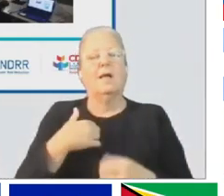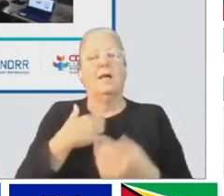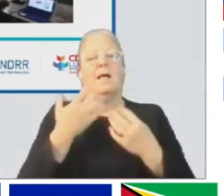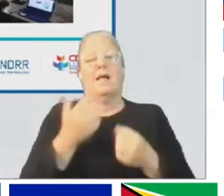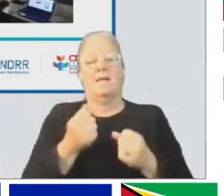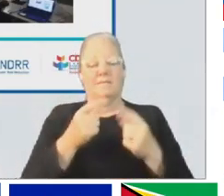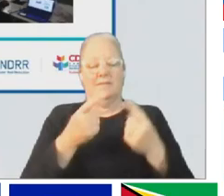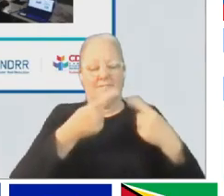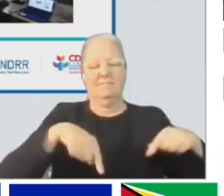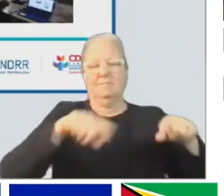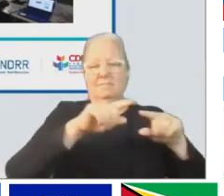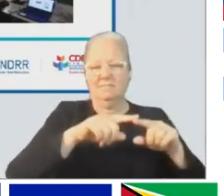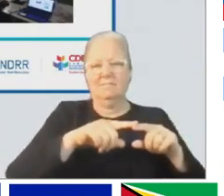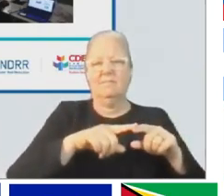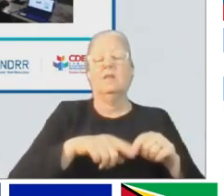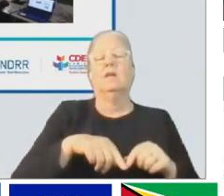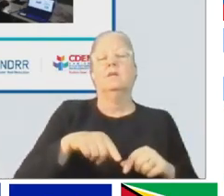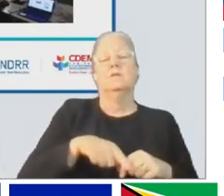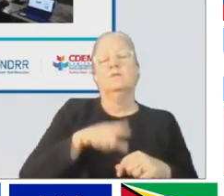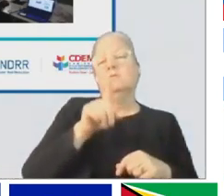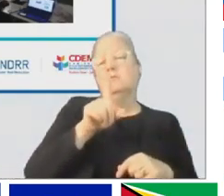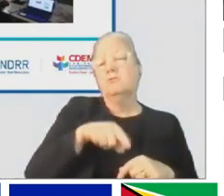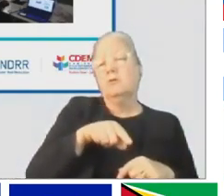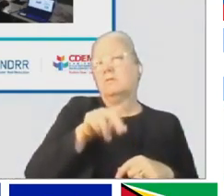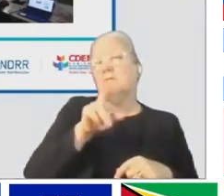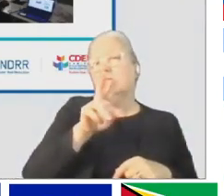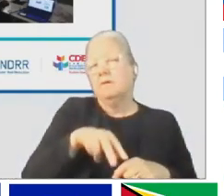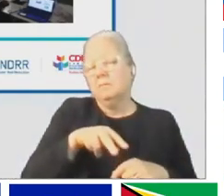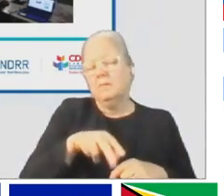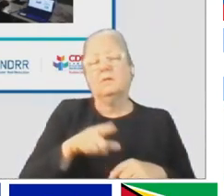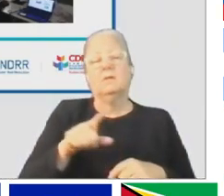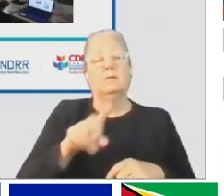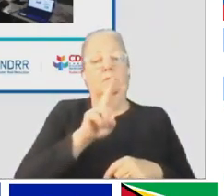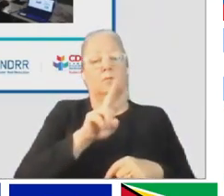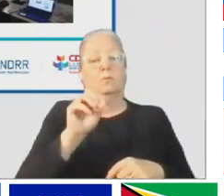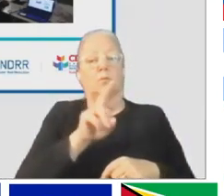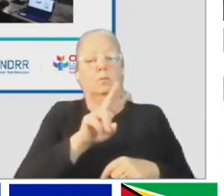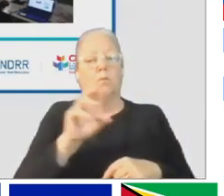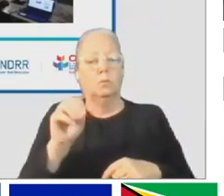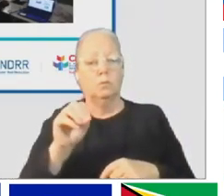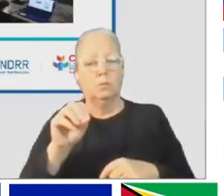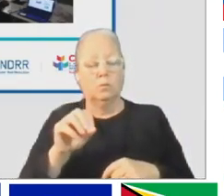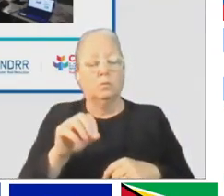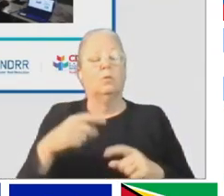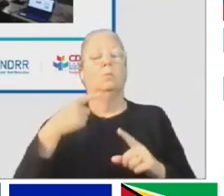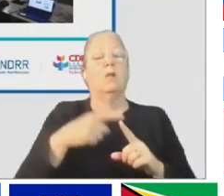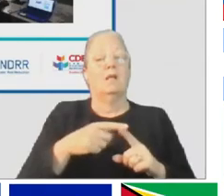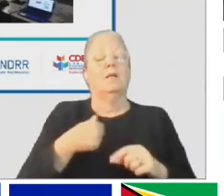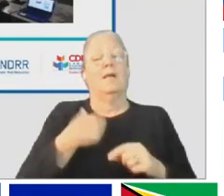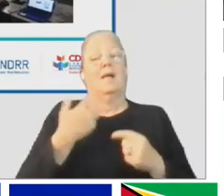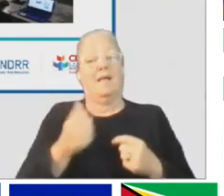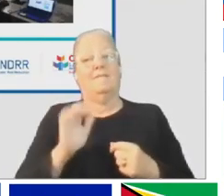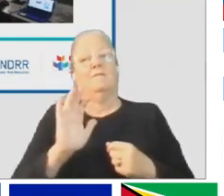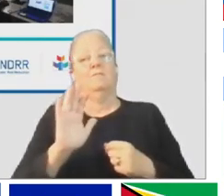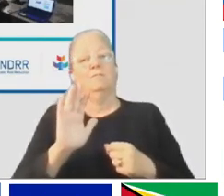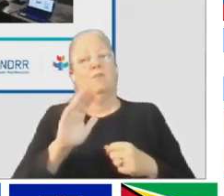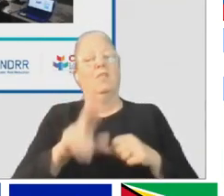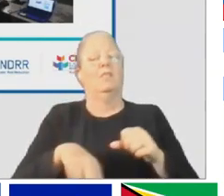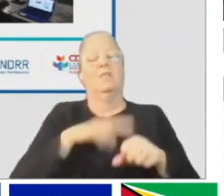January 2020. And on March 14th, we became fully activated at the National Emergency Operations Center level,